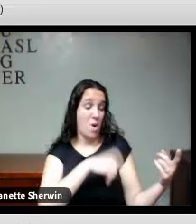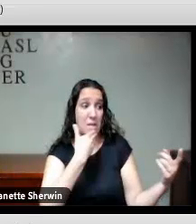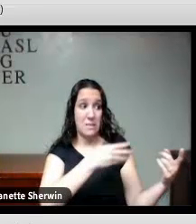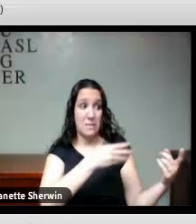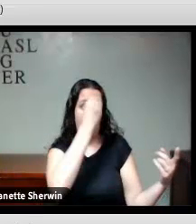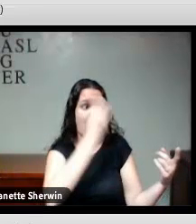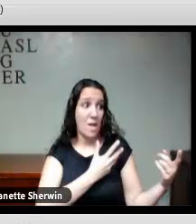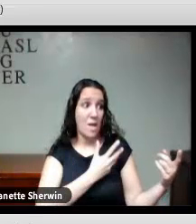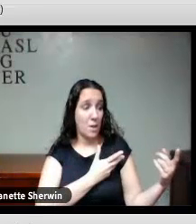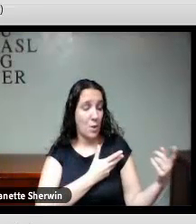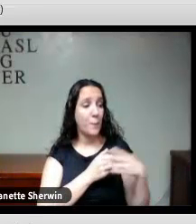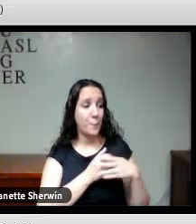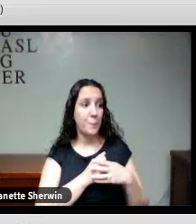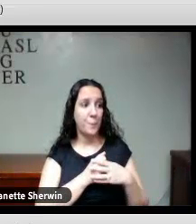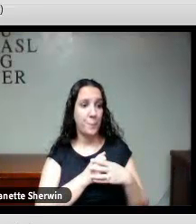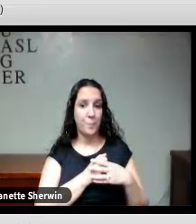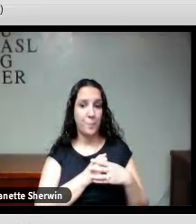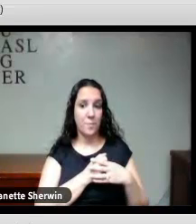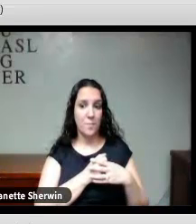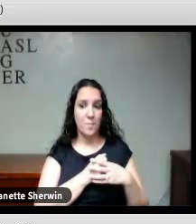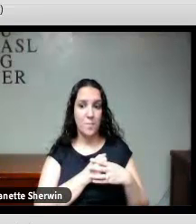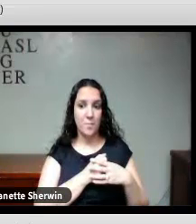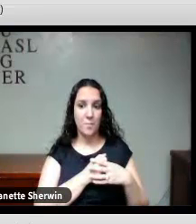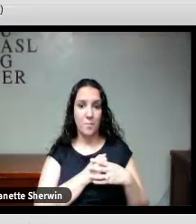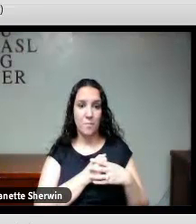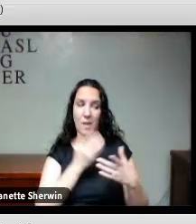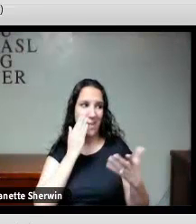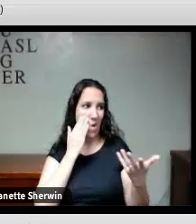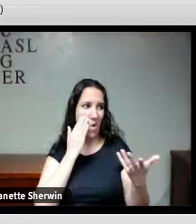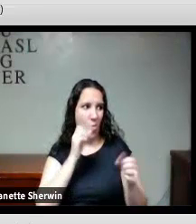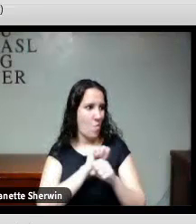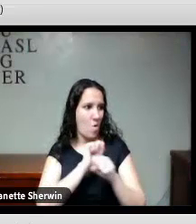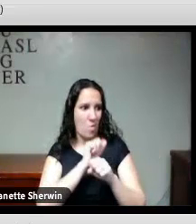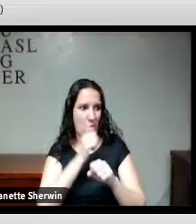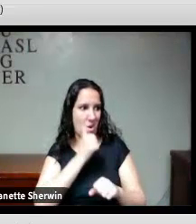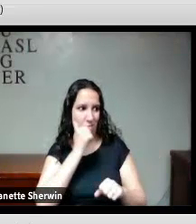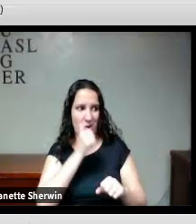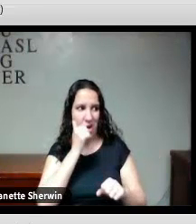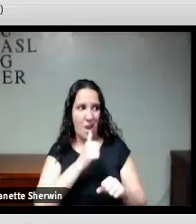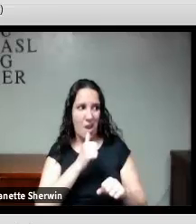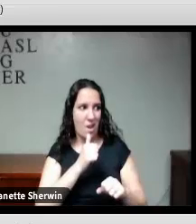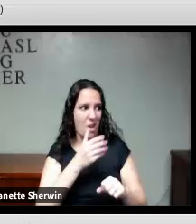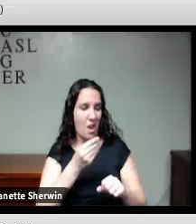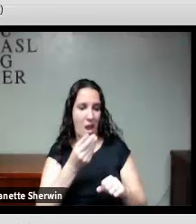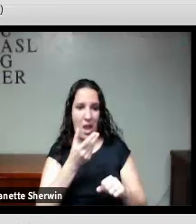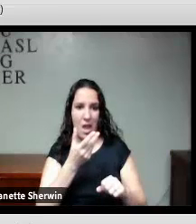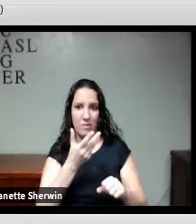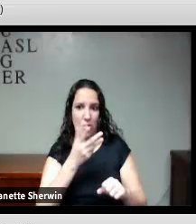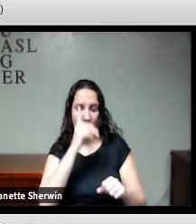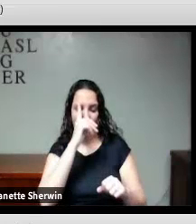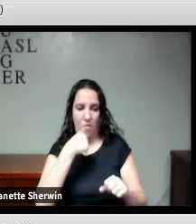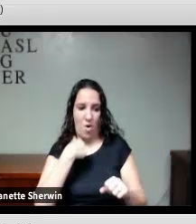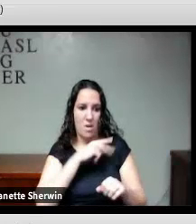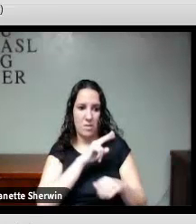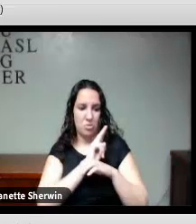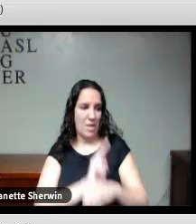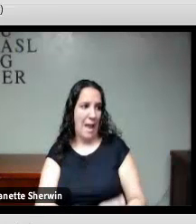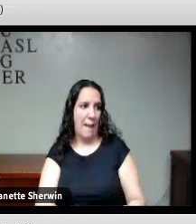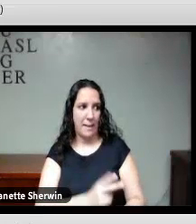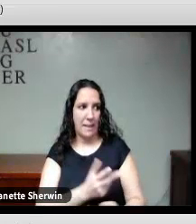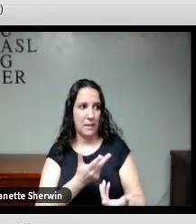calling that to our attention. You know, we work with this stuff every day, and it's just so second nature to us, we didn't even realize we had